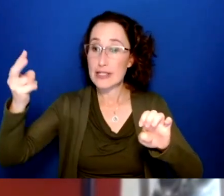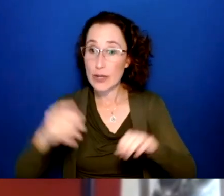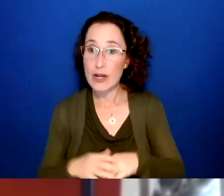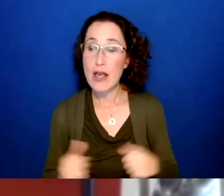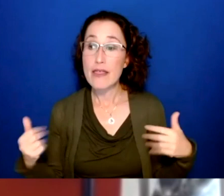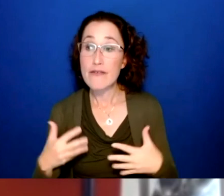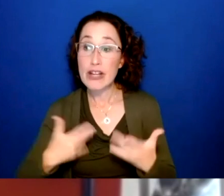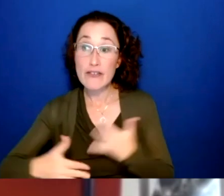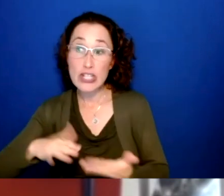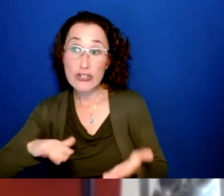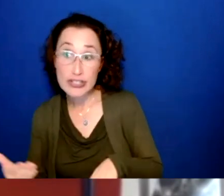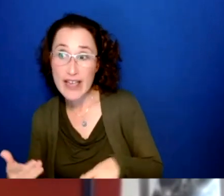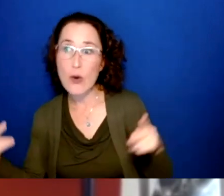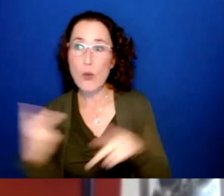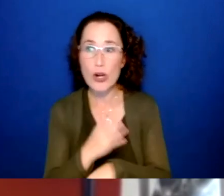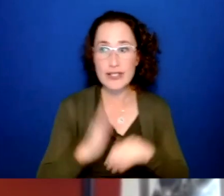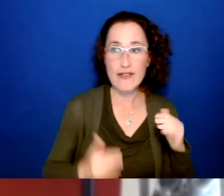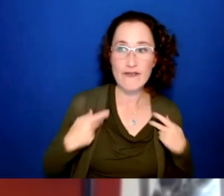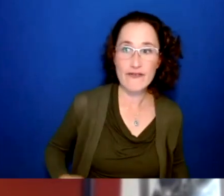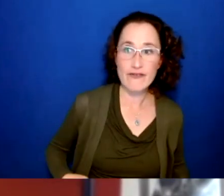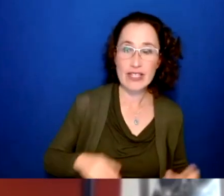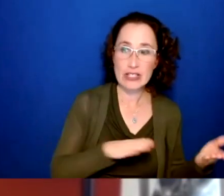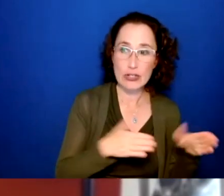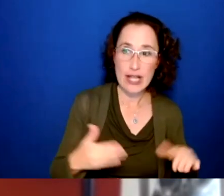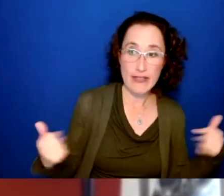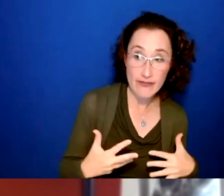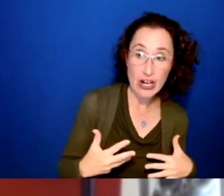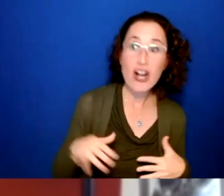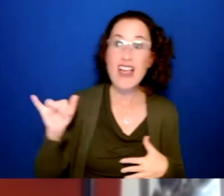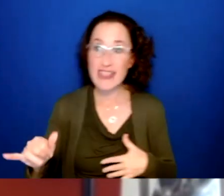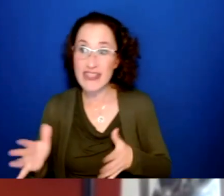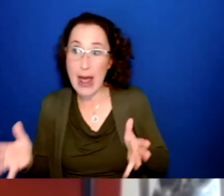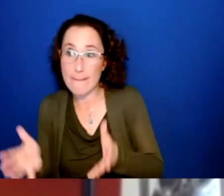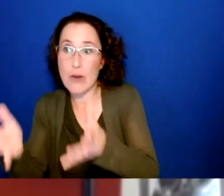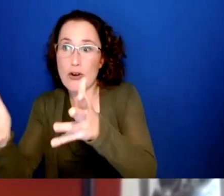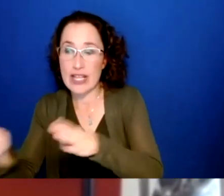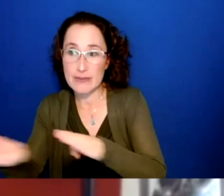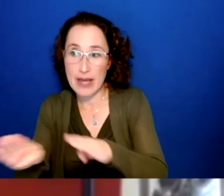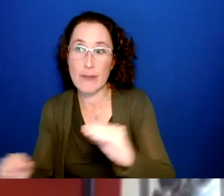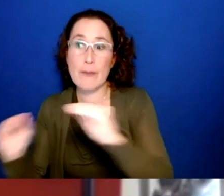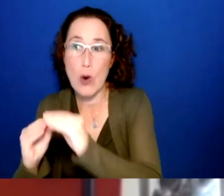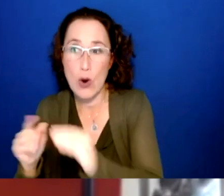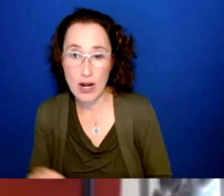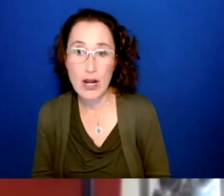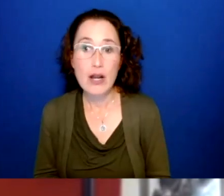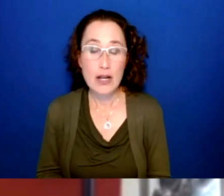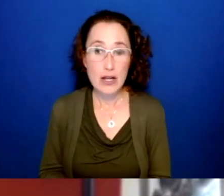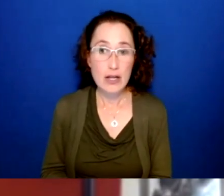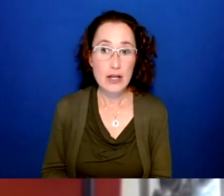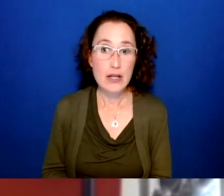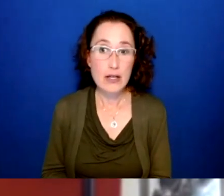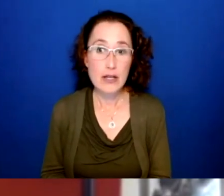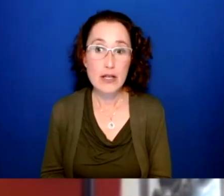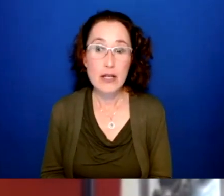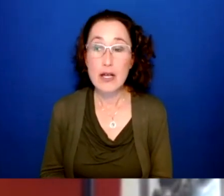fear of physical death, and it is more likely to motivate and drive behavior than anything else. And if your identity became, I'm a